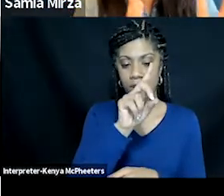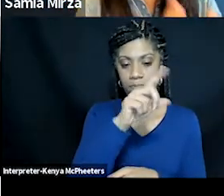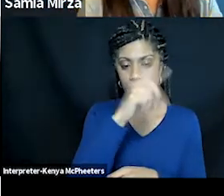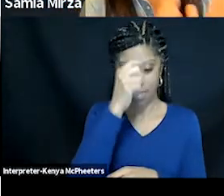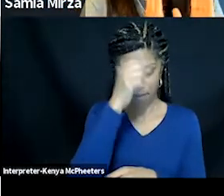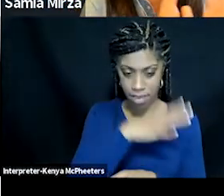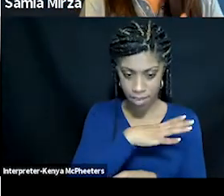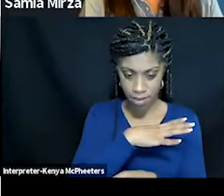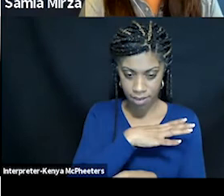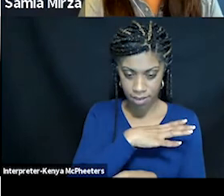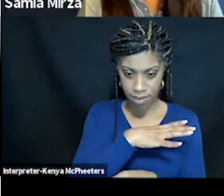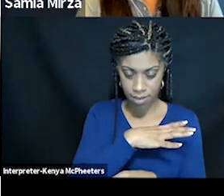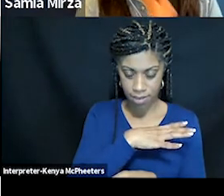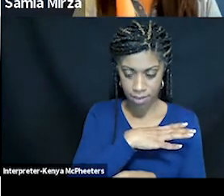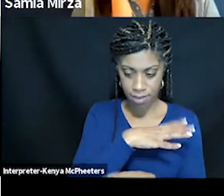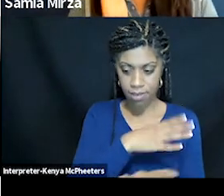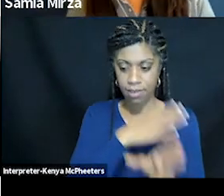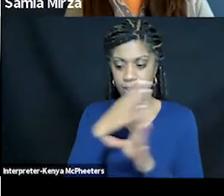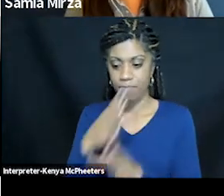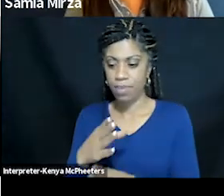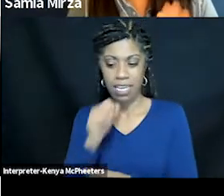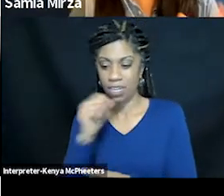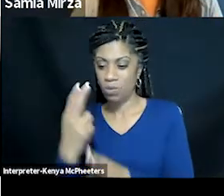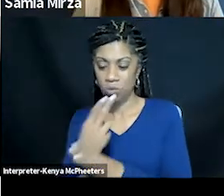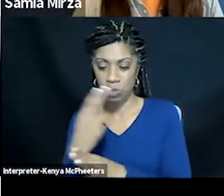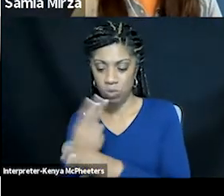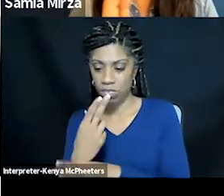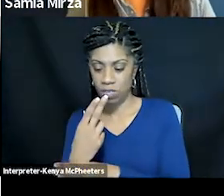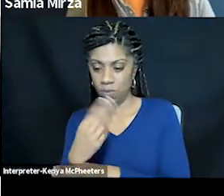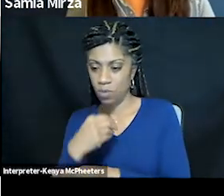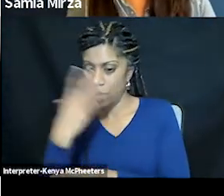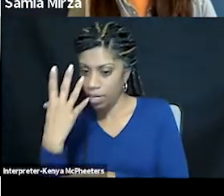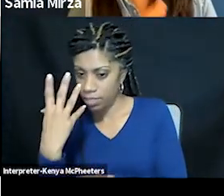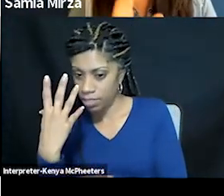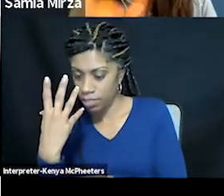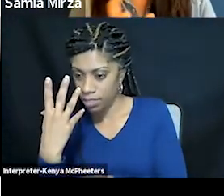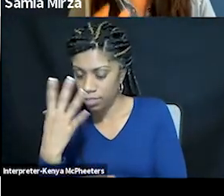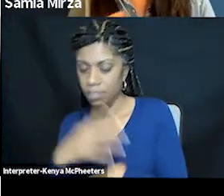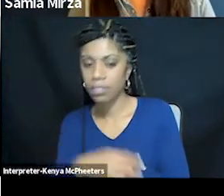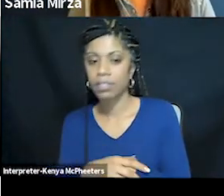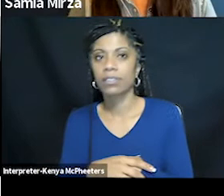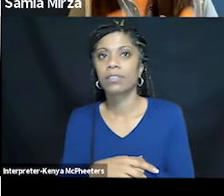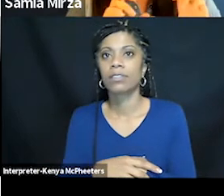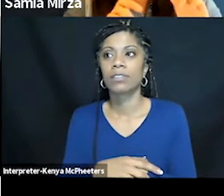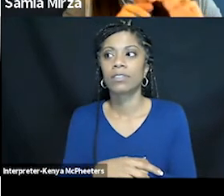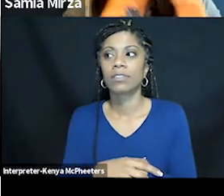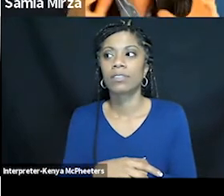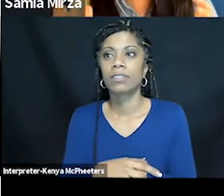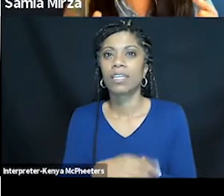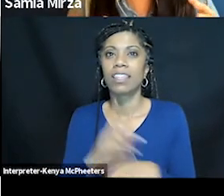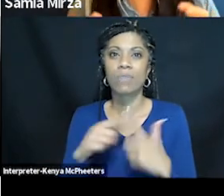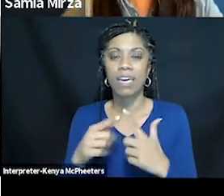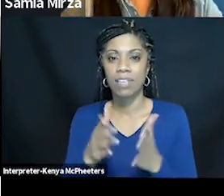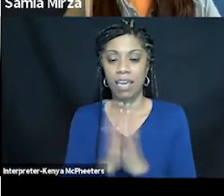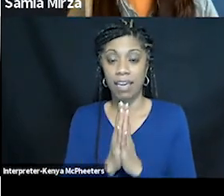a Black man that has been killed, that was he unarmed, was he not? Was he innocent? And we have to ask that question. So mental